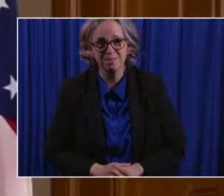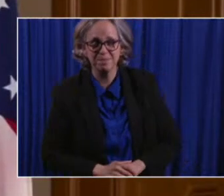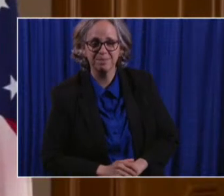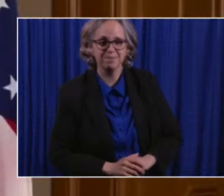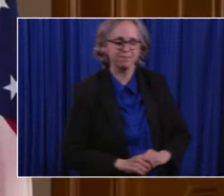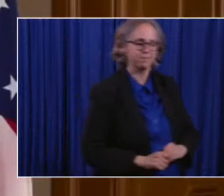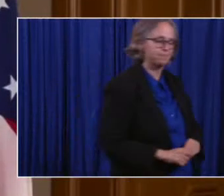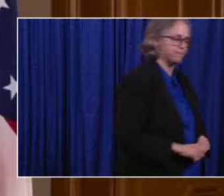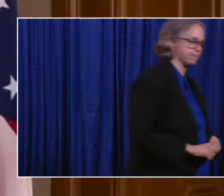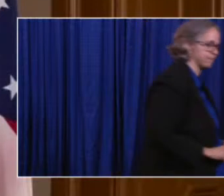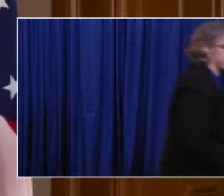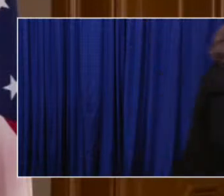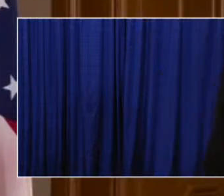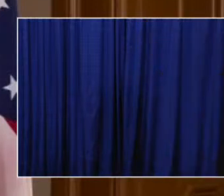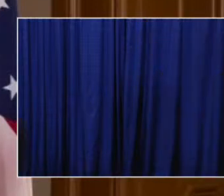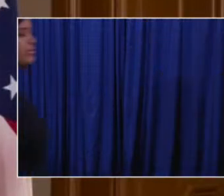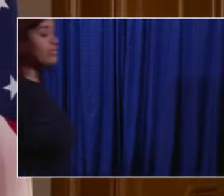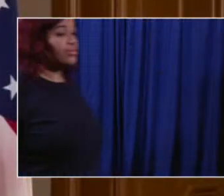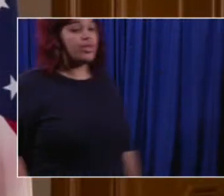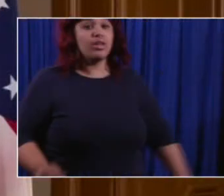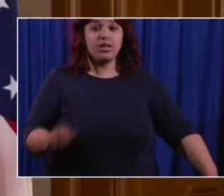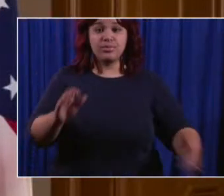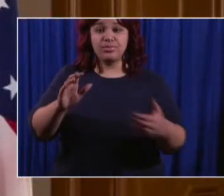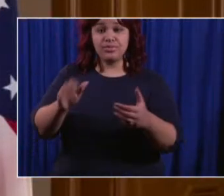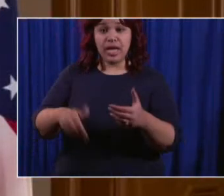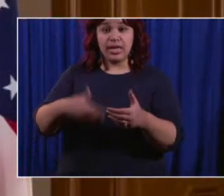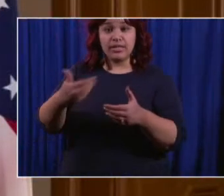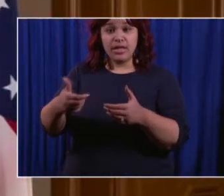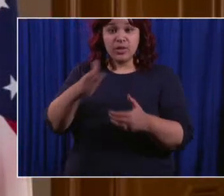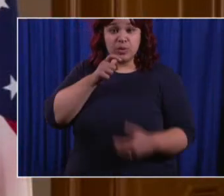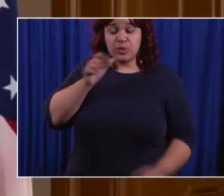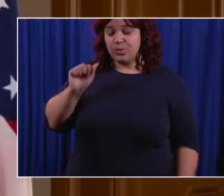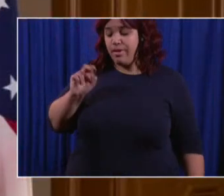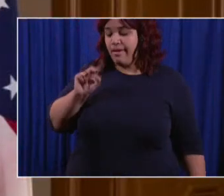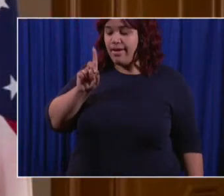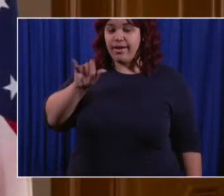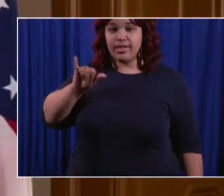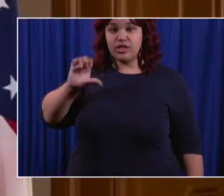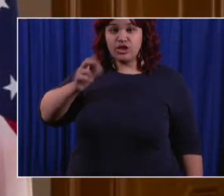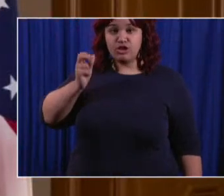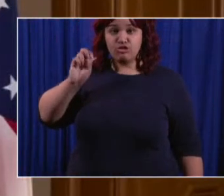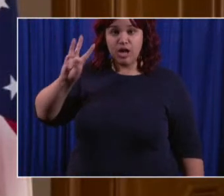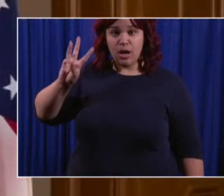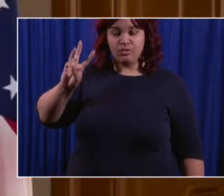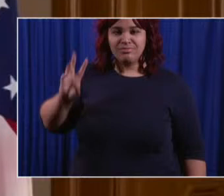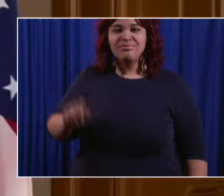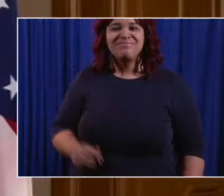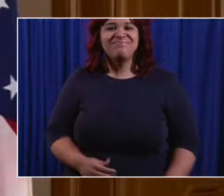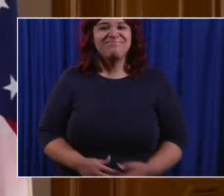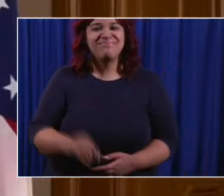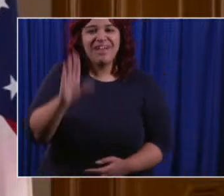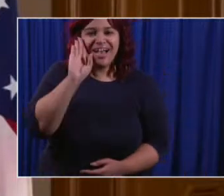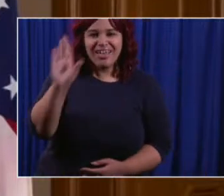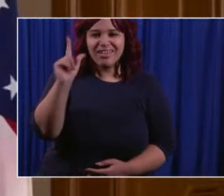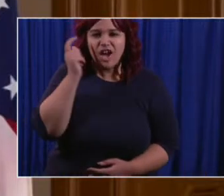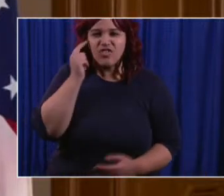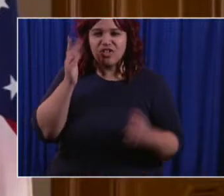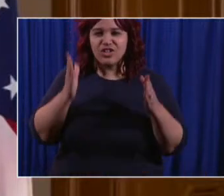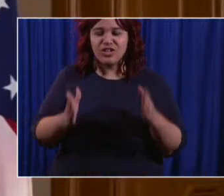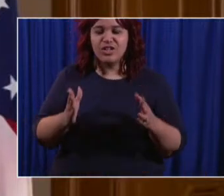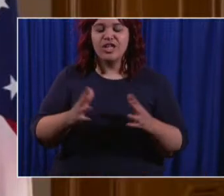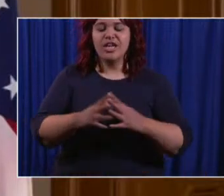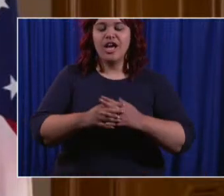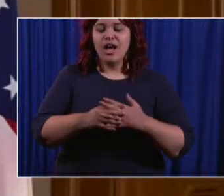Next question is from Andy Chell at Ohio Public Radio and Television. Hey, Governor. Andy.